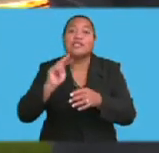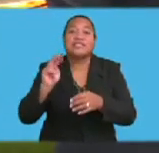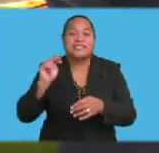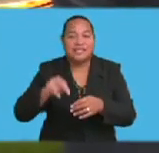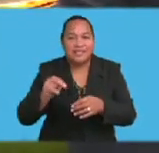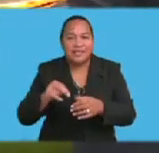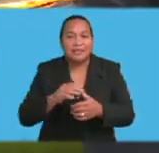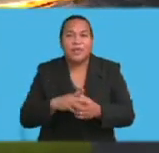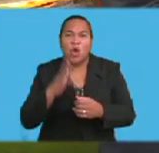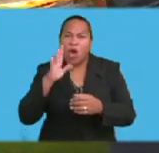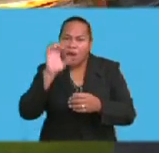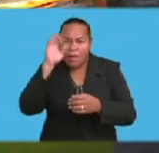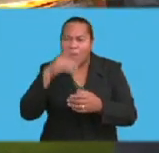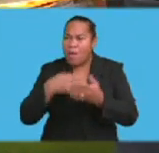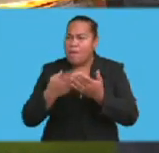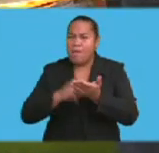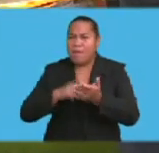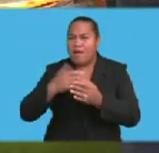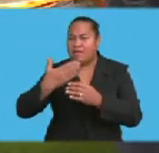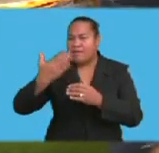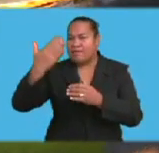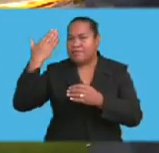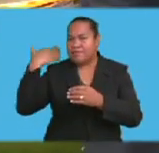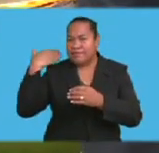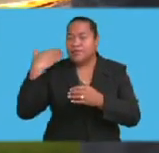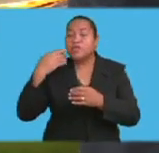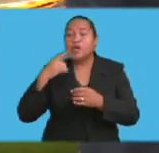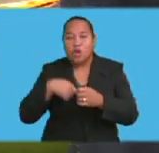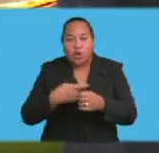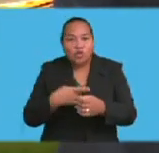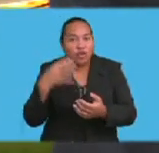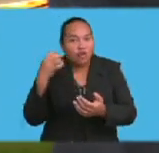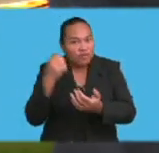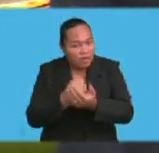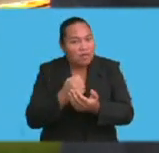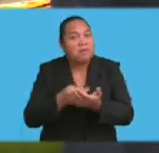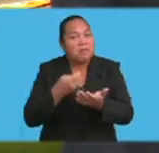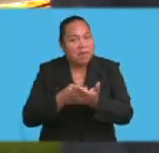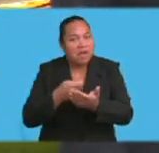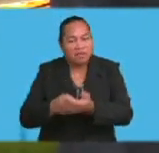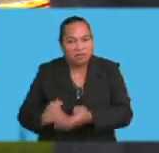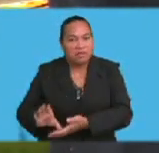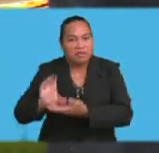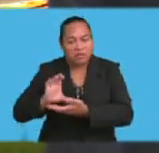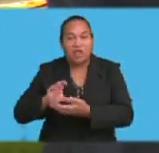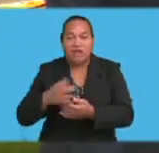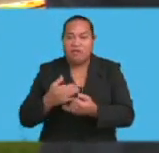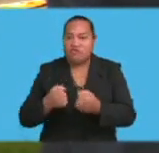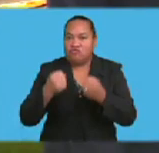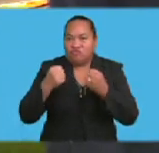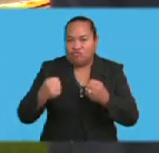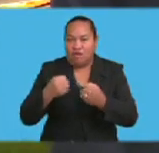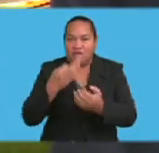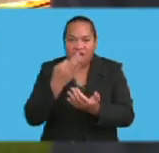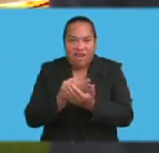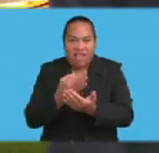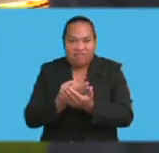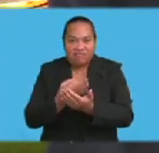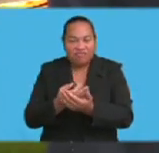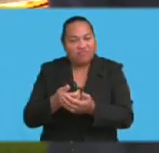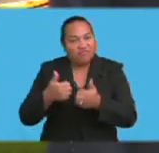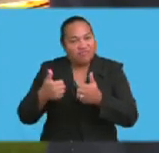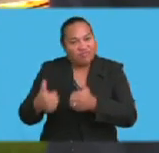report table on Monday of FNPF continues to confirm that the fund is now in a much stronger financial position as a result of the